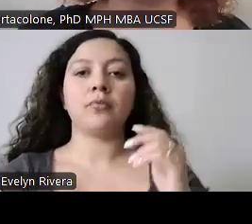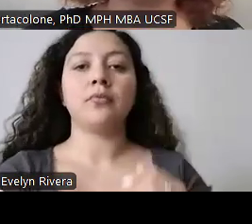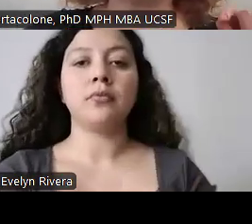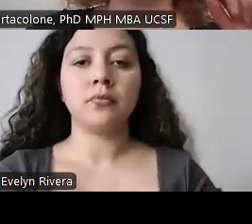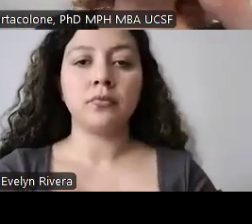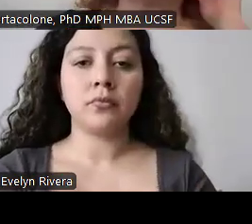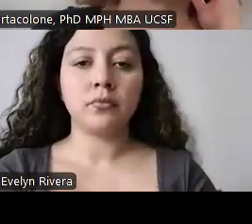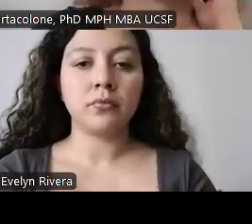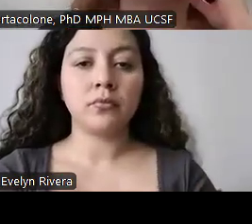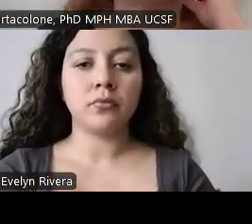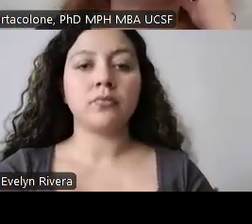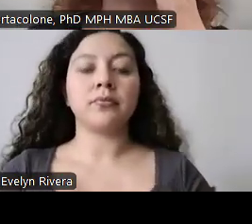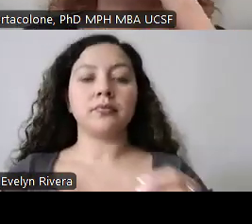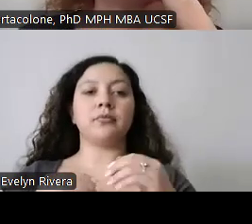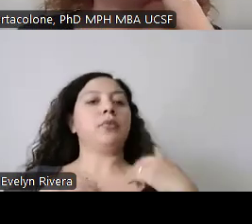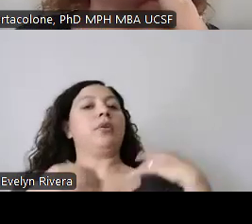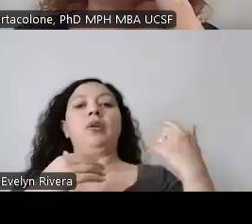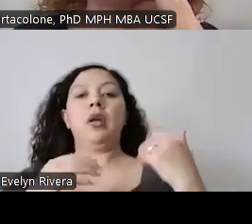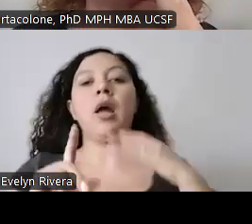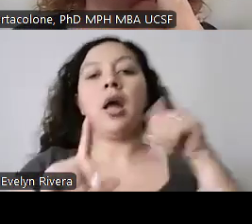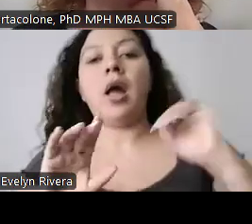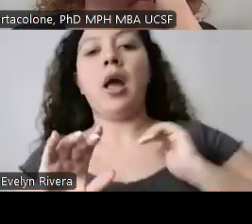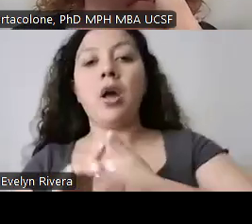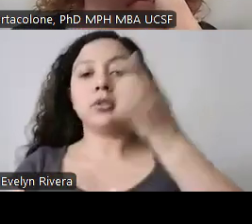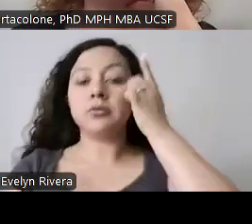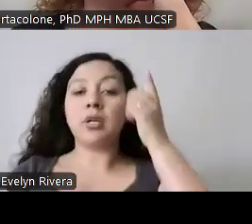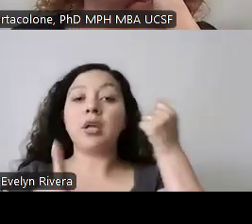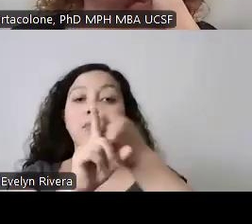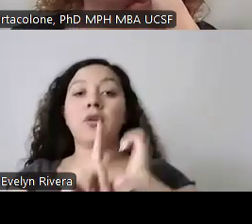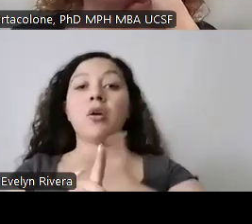this impacts our health risks? And I will stop